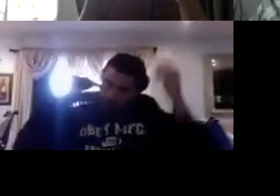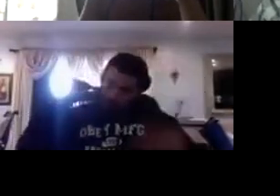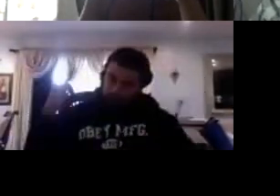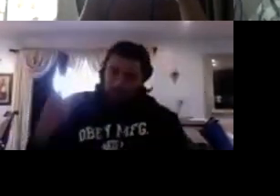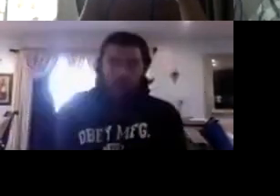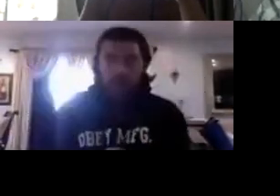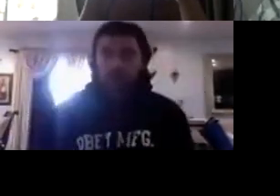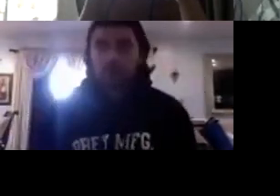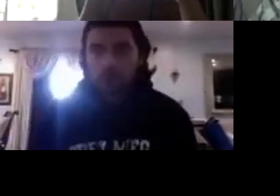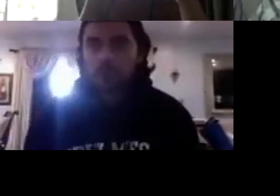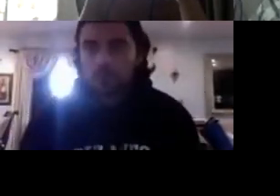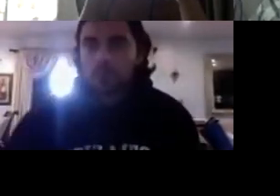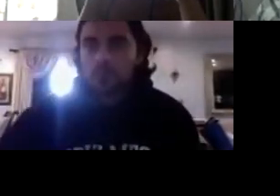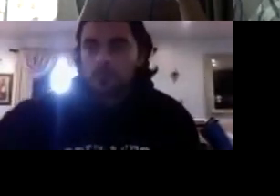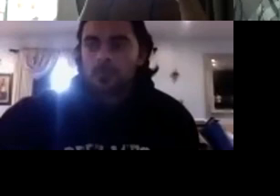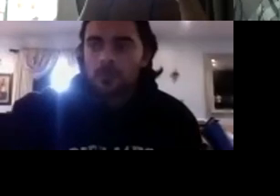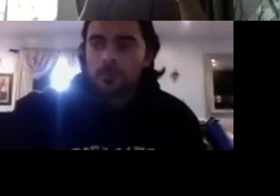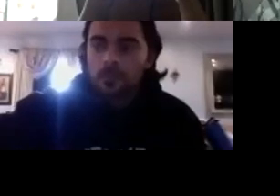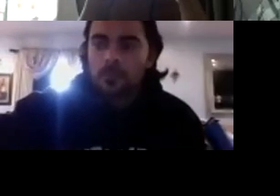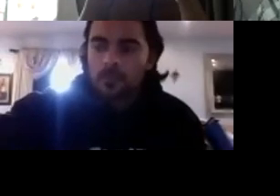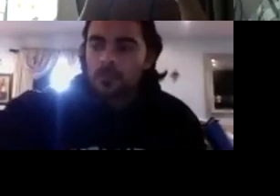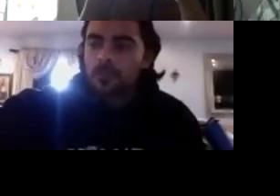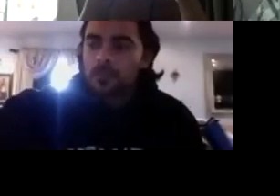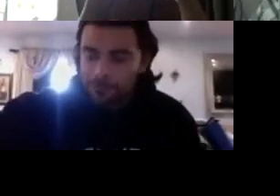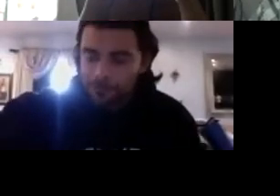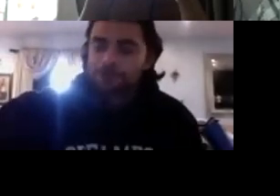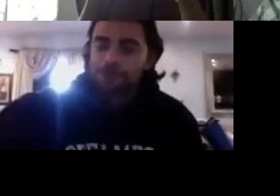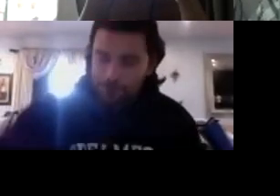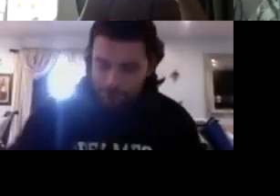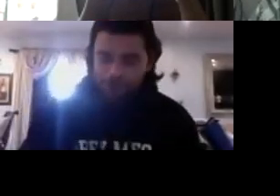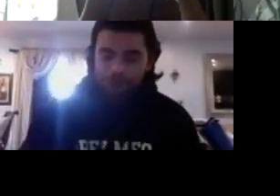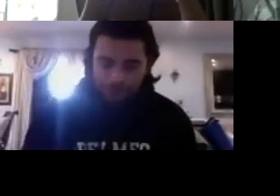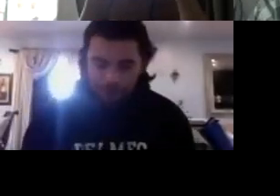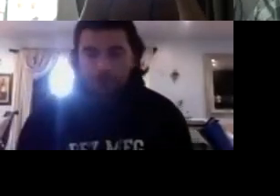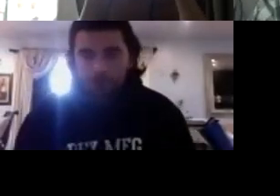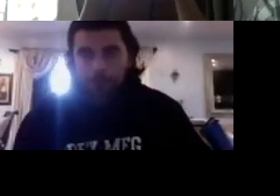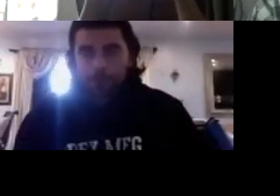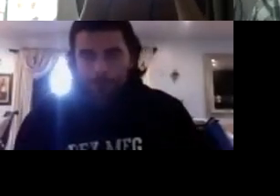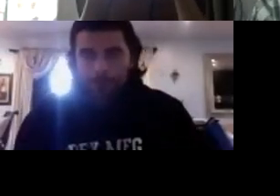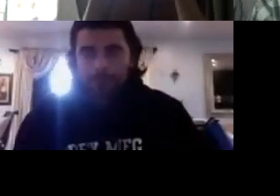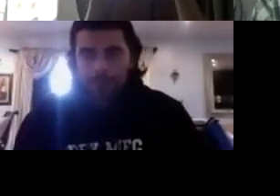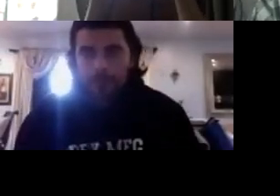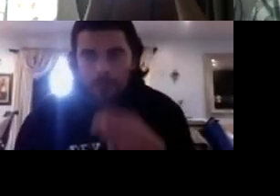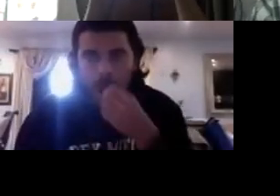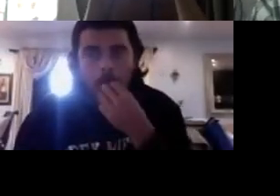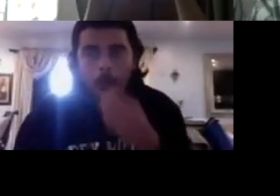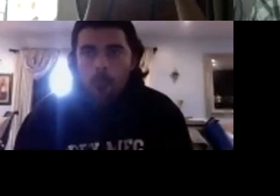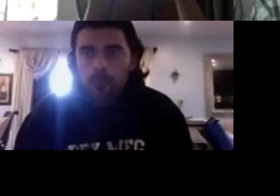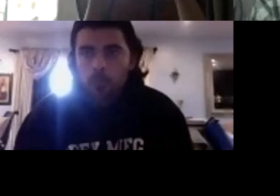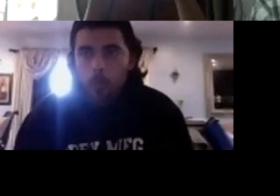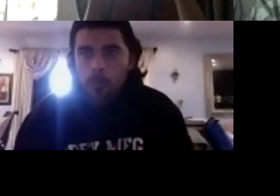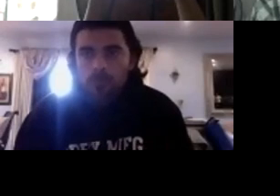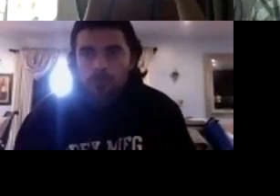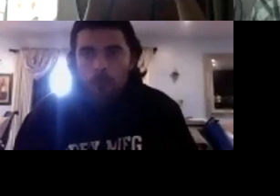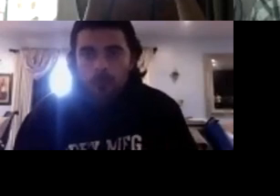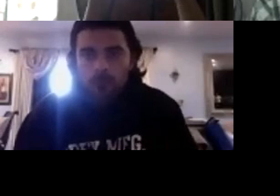parents, right? Because when they go to speak to a teacher, they don't understand what the teacher's saying about their